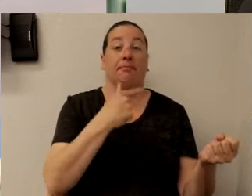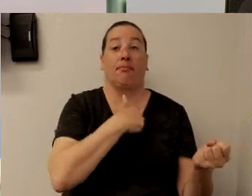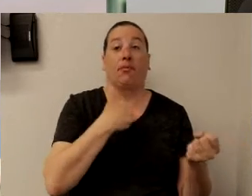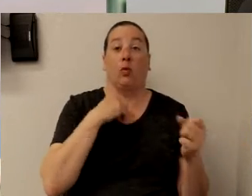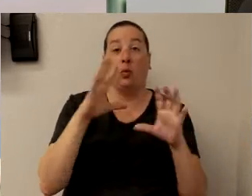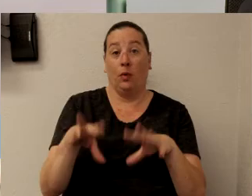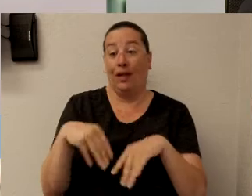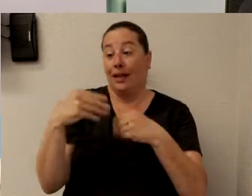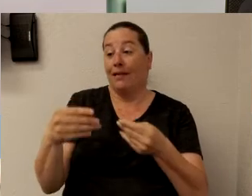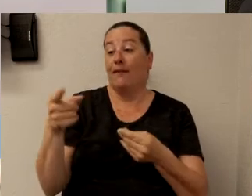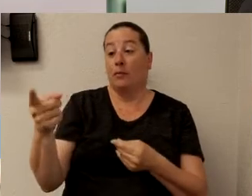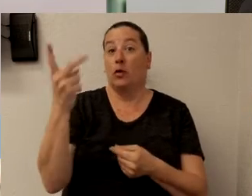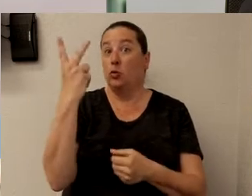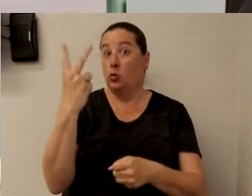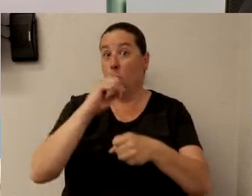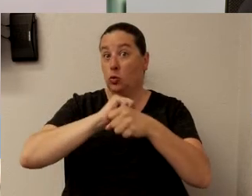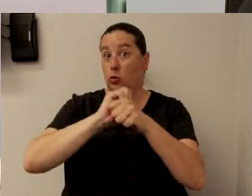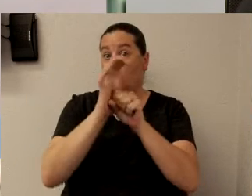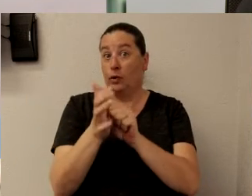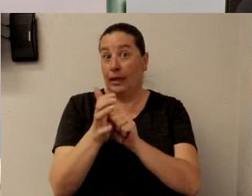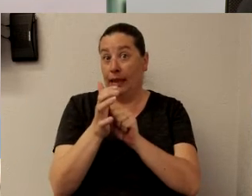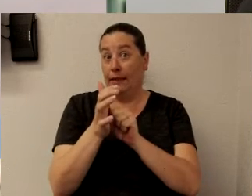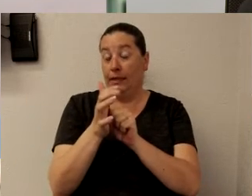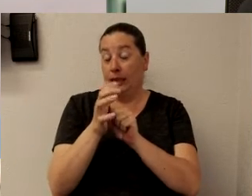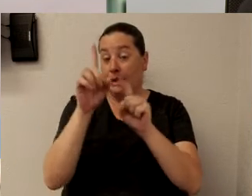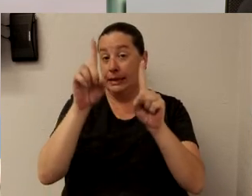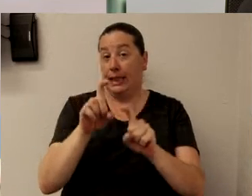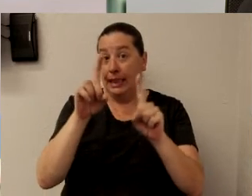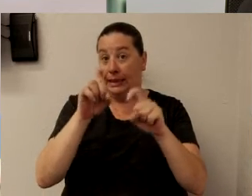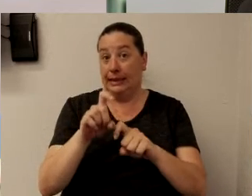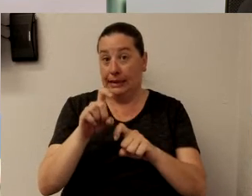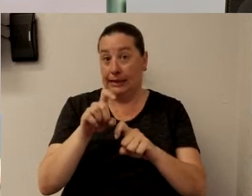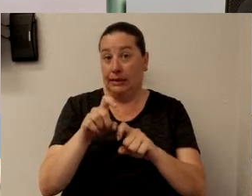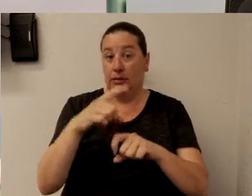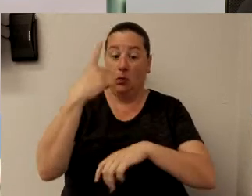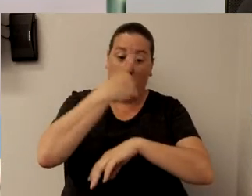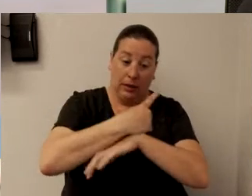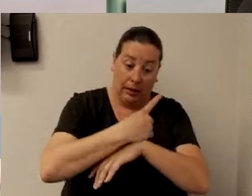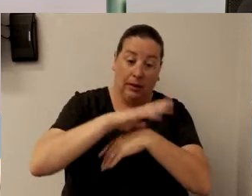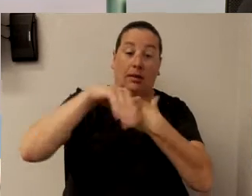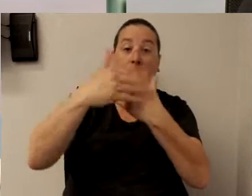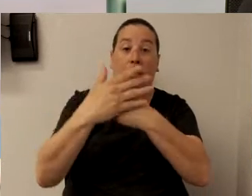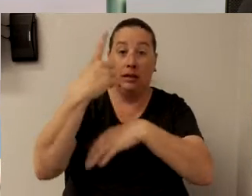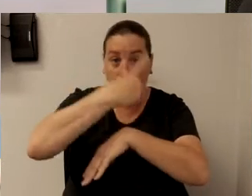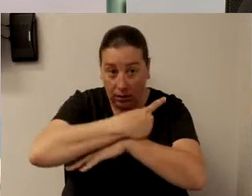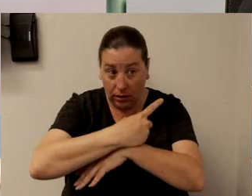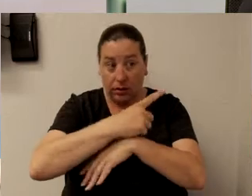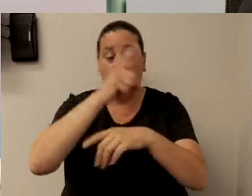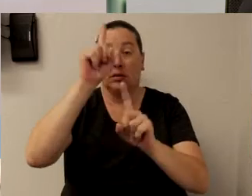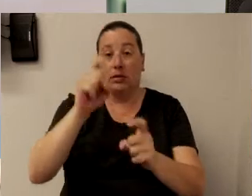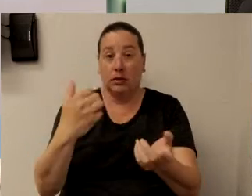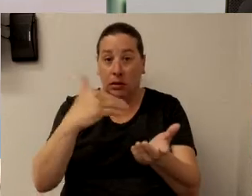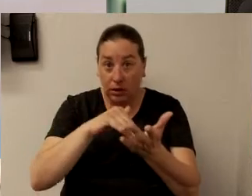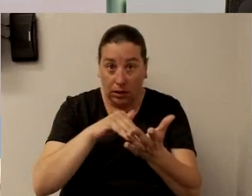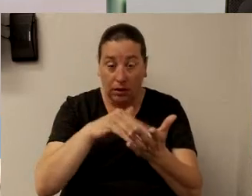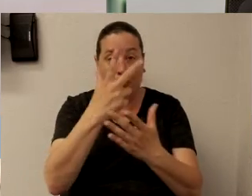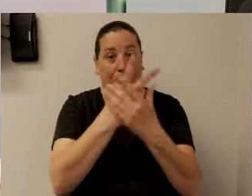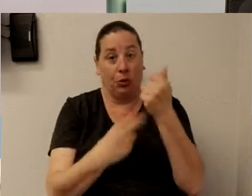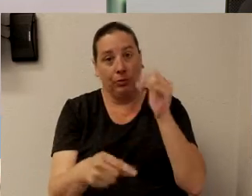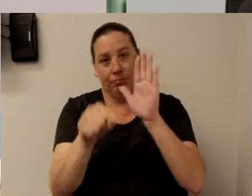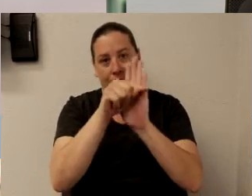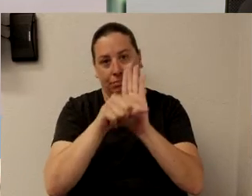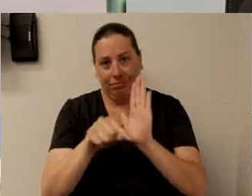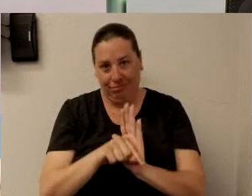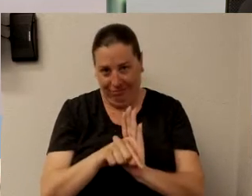2 COVID tests a day apart, and both tests have now come back negative. And so we've now transferred that